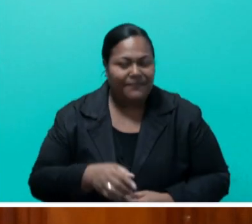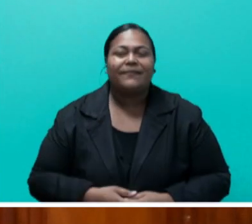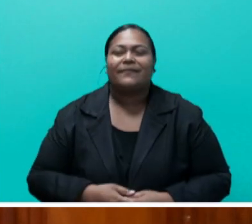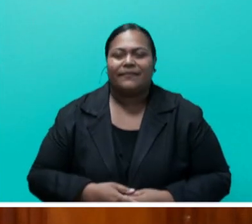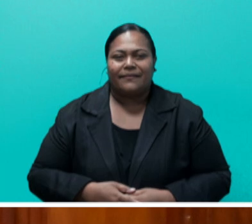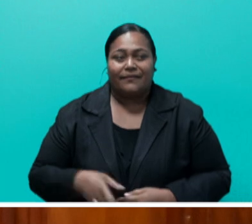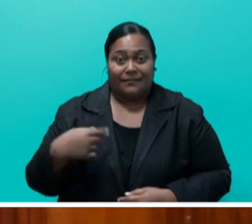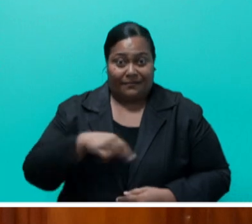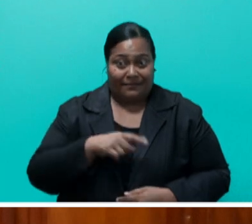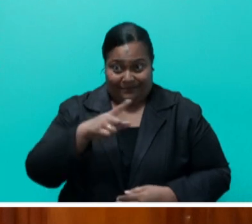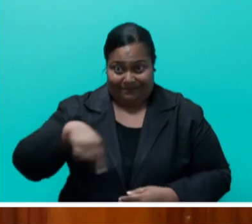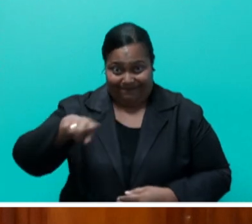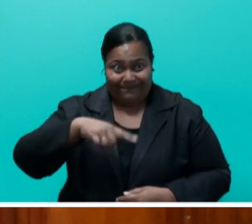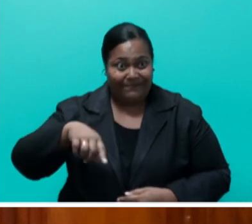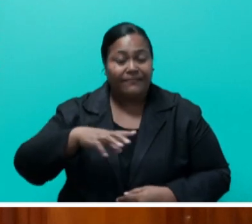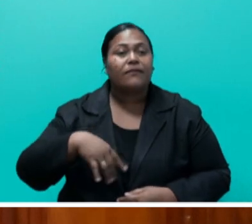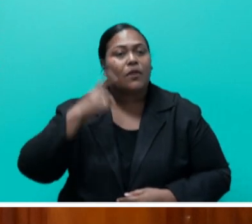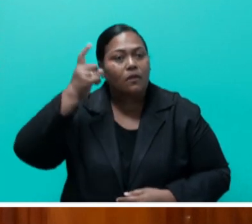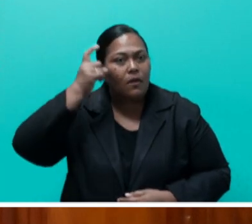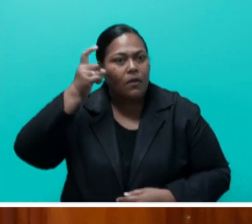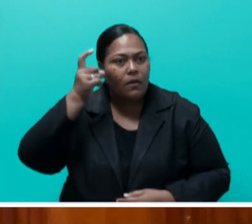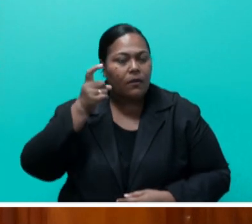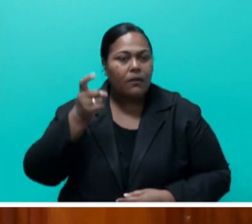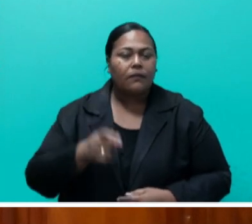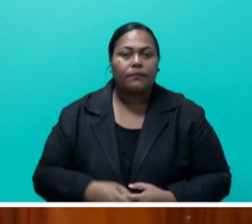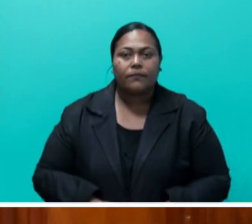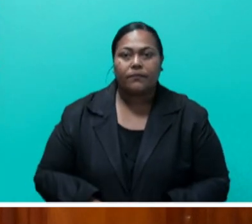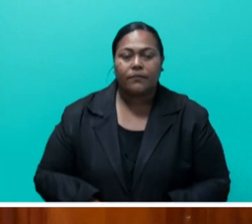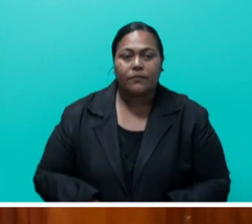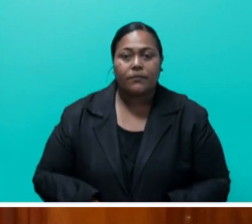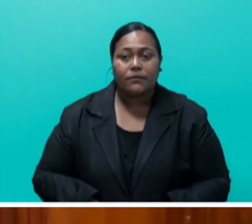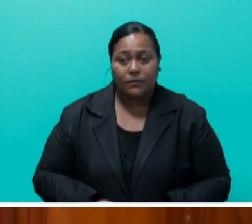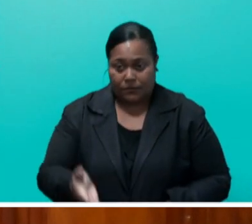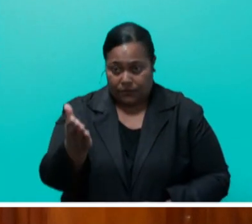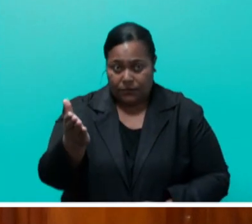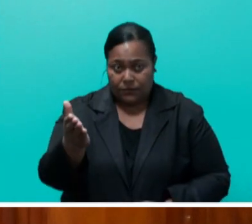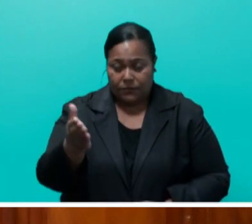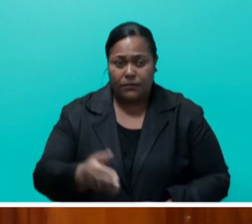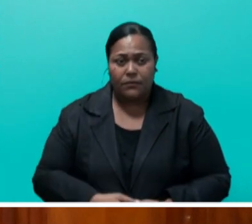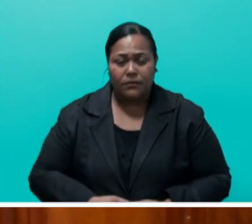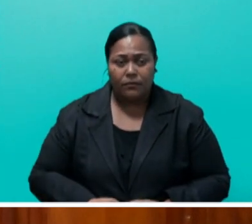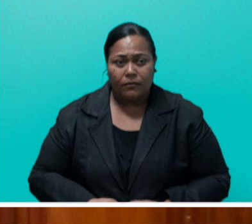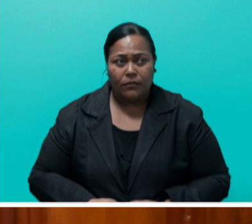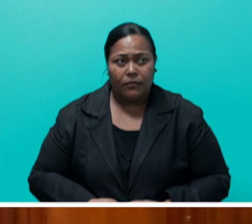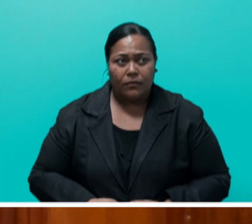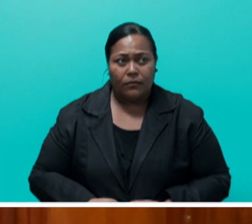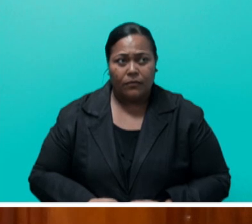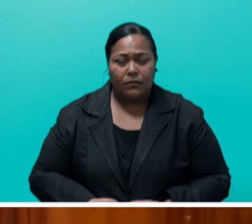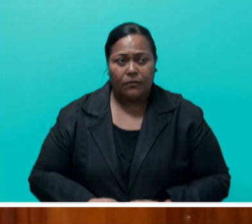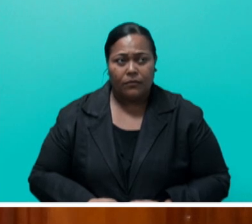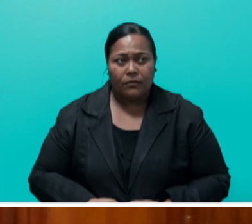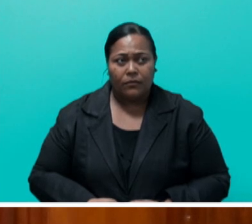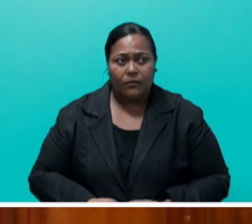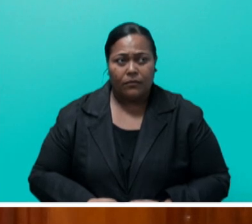us, because this is something of concern to all of us, will you be issuing a statement, because I understand that they did interview